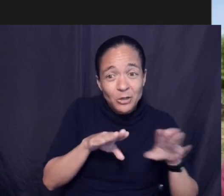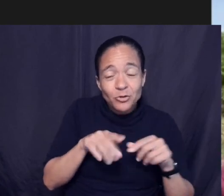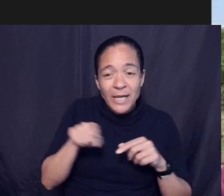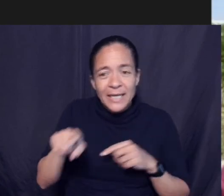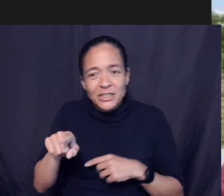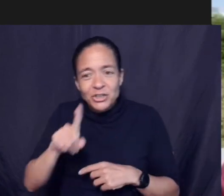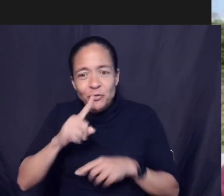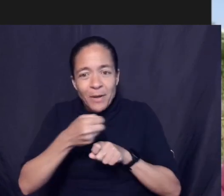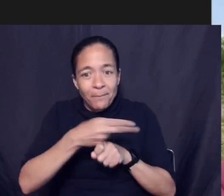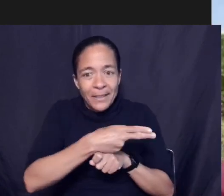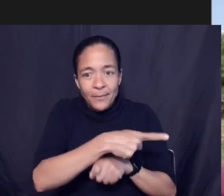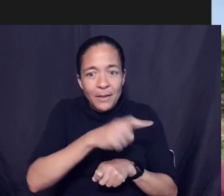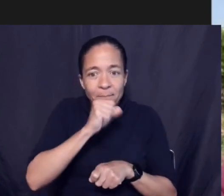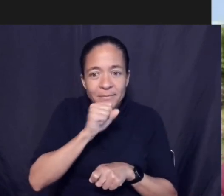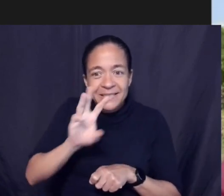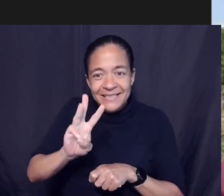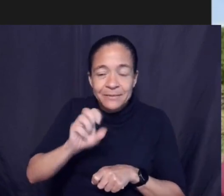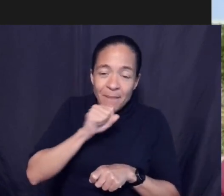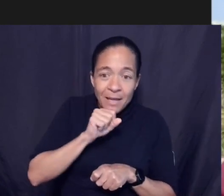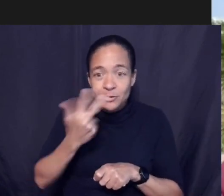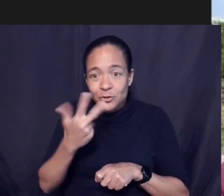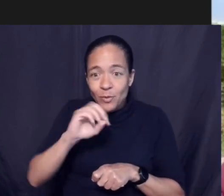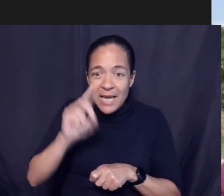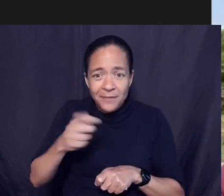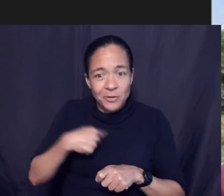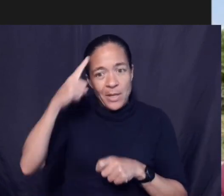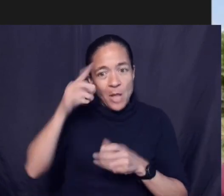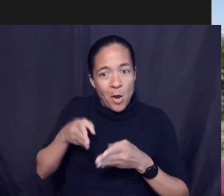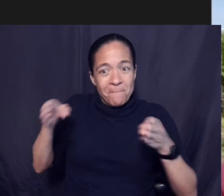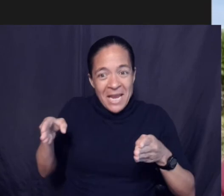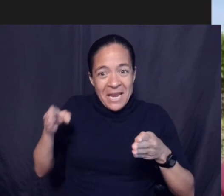big baby, 6 pounds 3 ounces. That's a big baby.